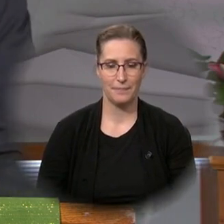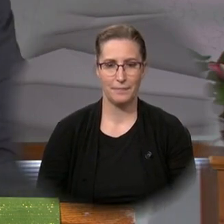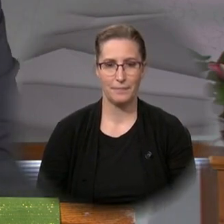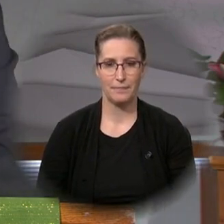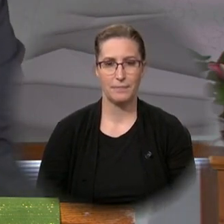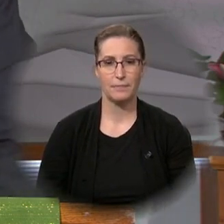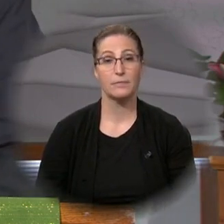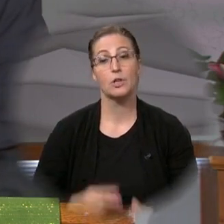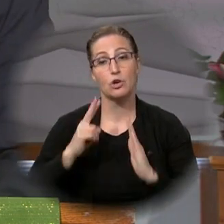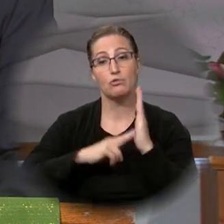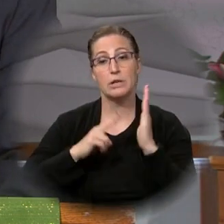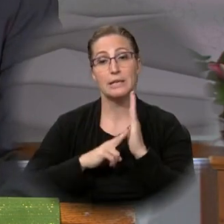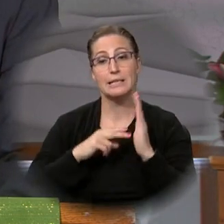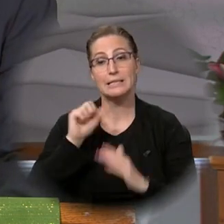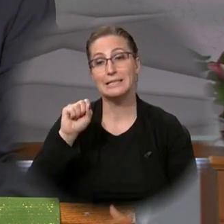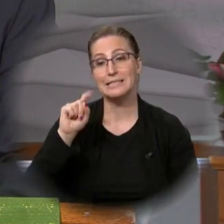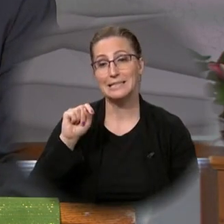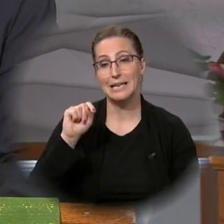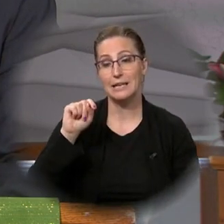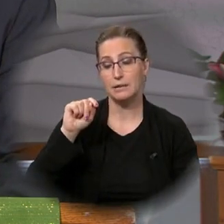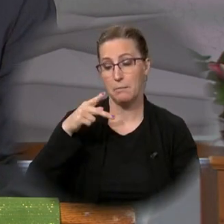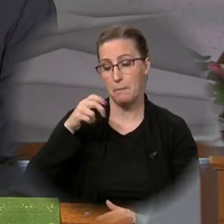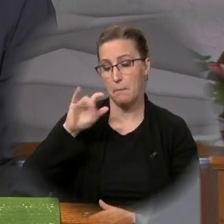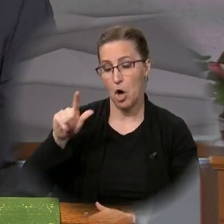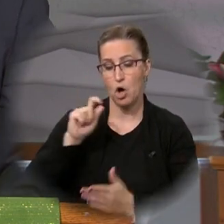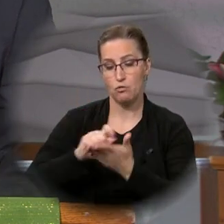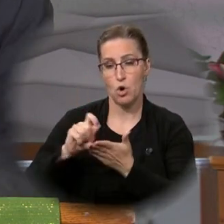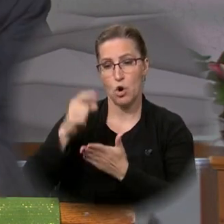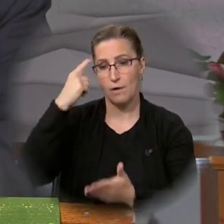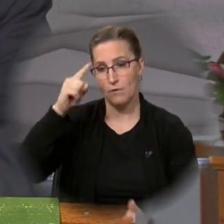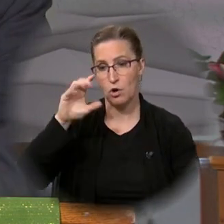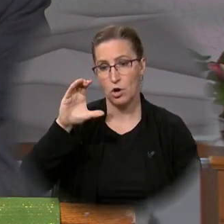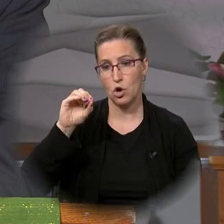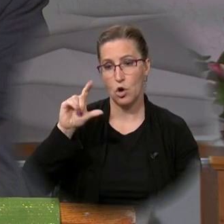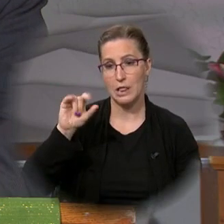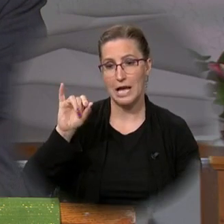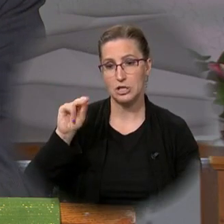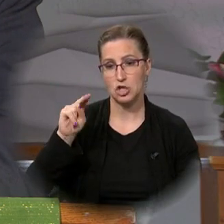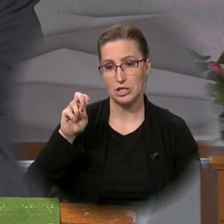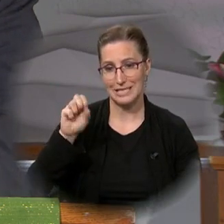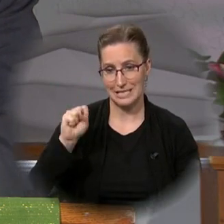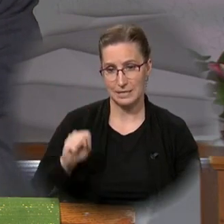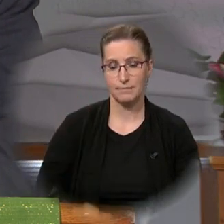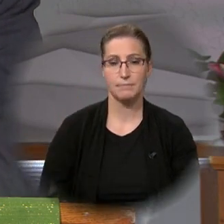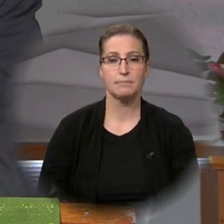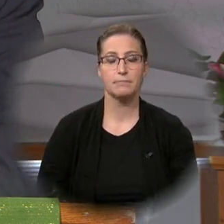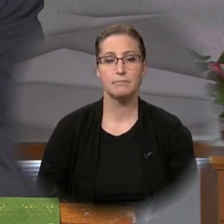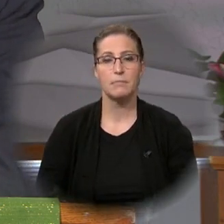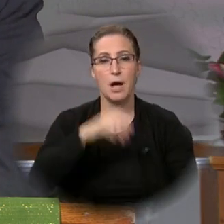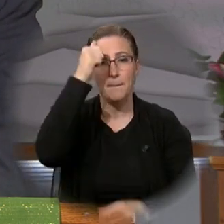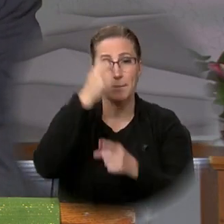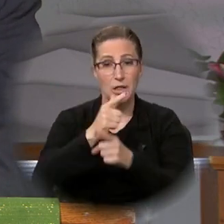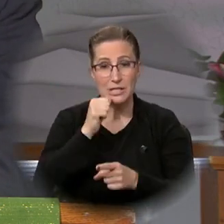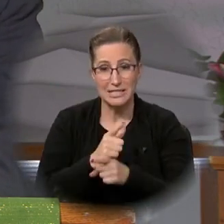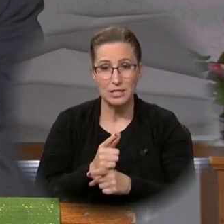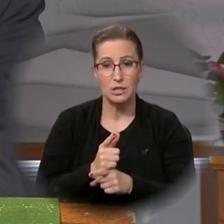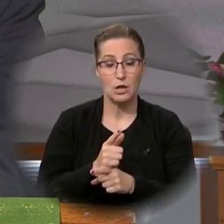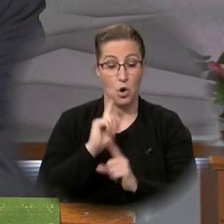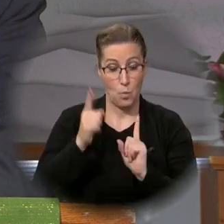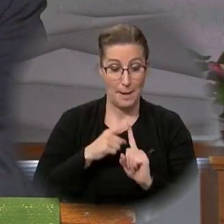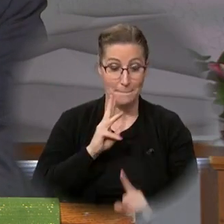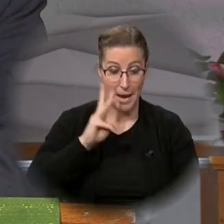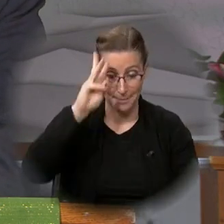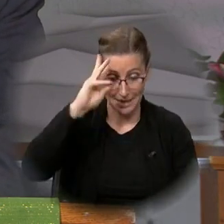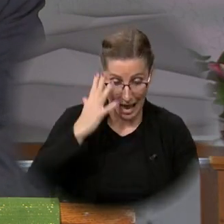A reading from the letter of St. Paul to the Colossians. Brothers and sisters, you were buried with him in